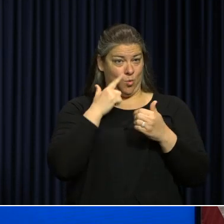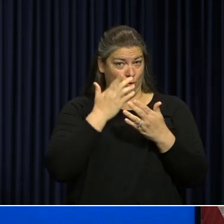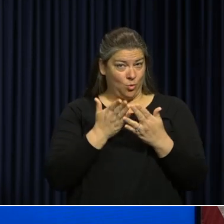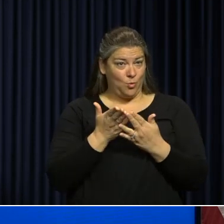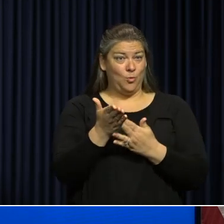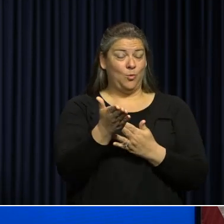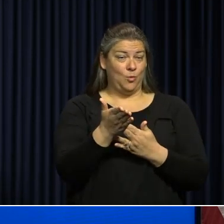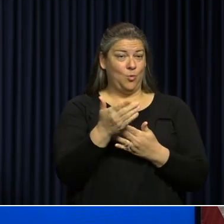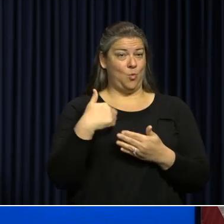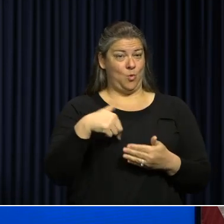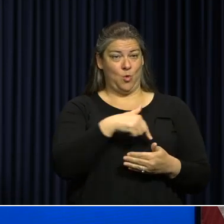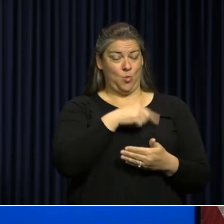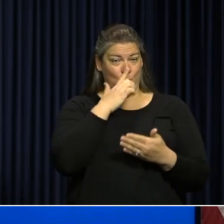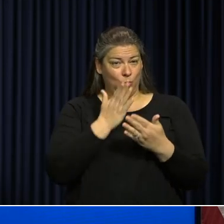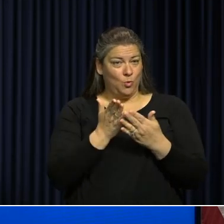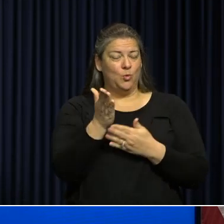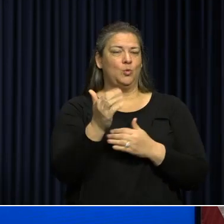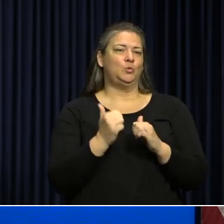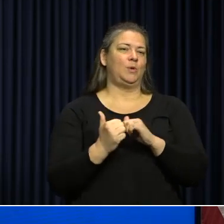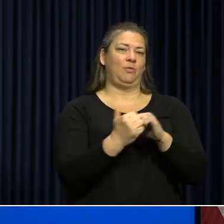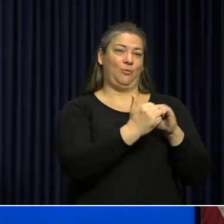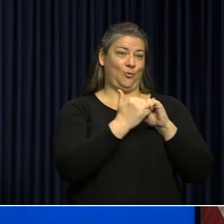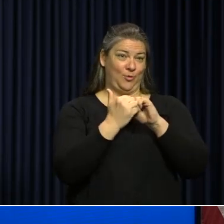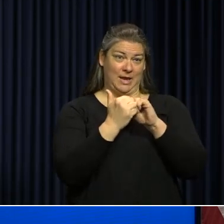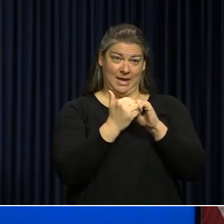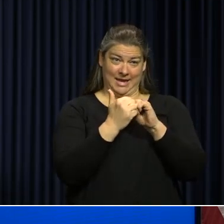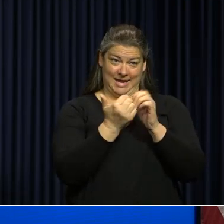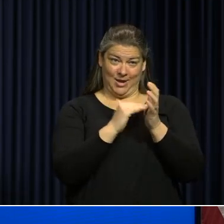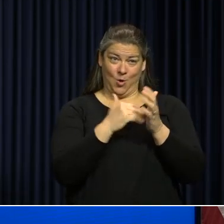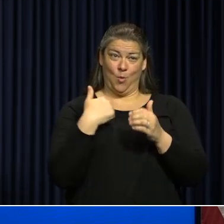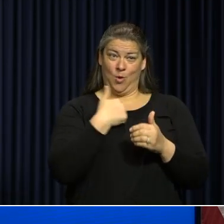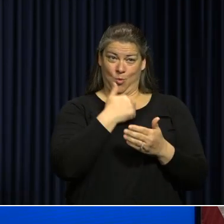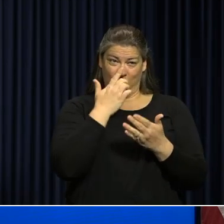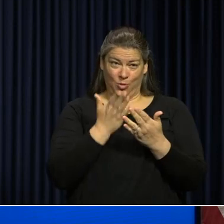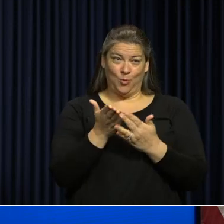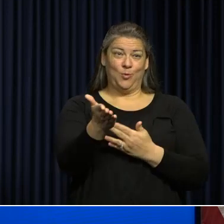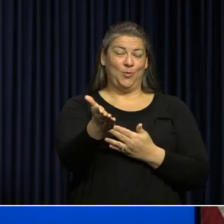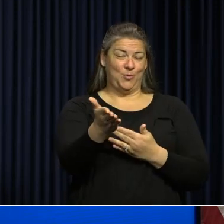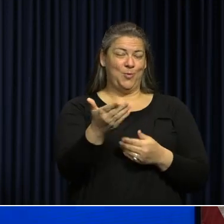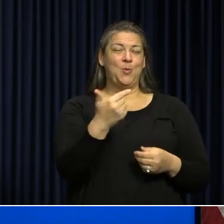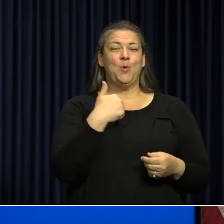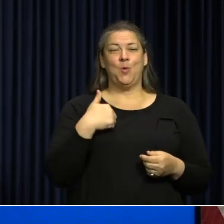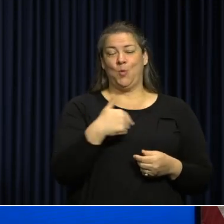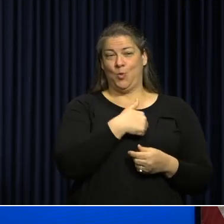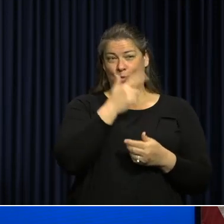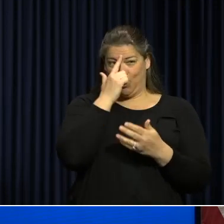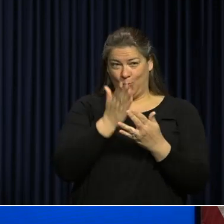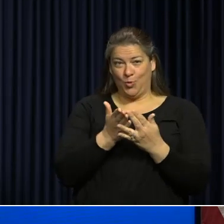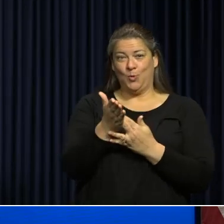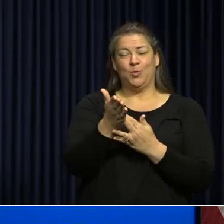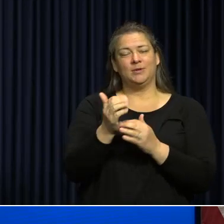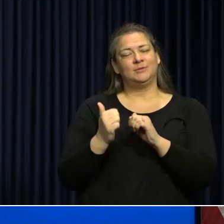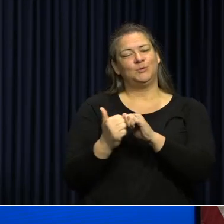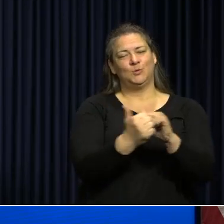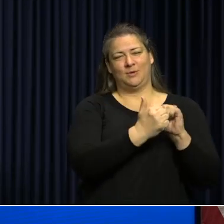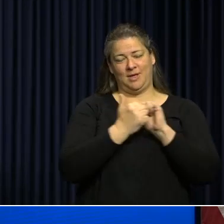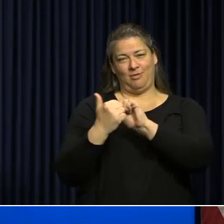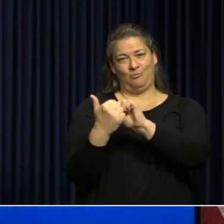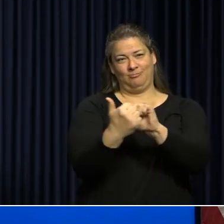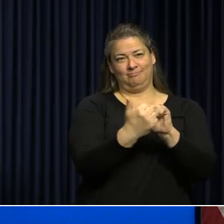through this. We will get through this together. One last time. We will get through this. We will get through